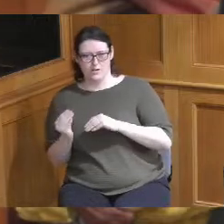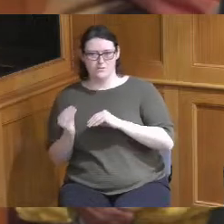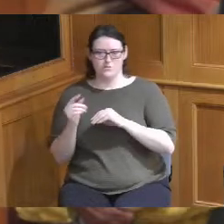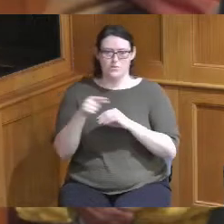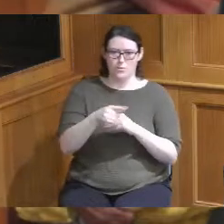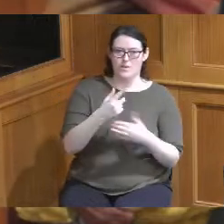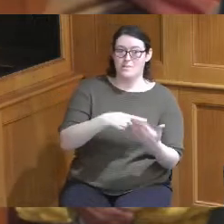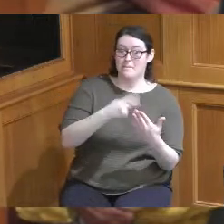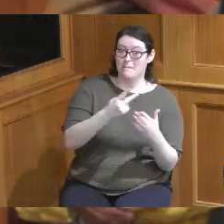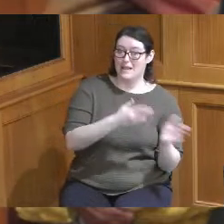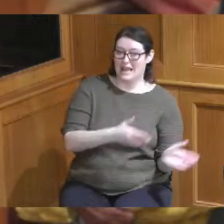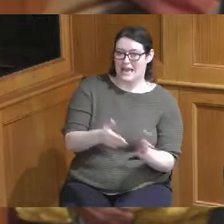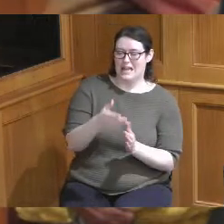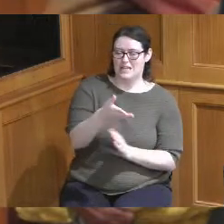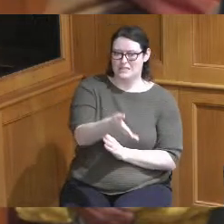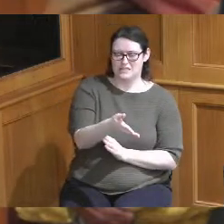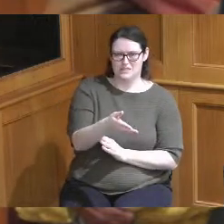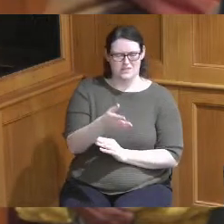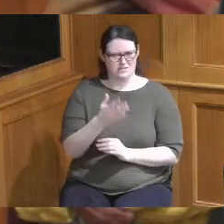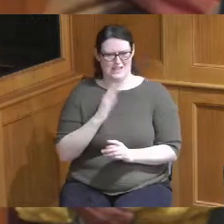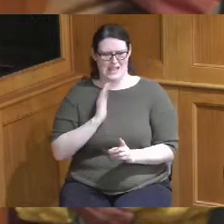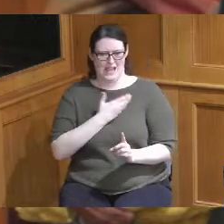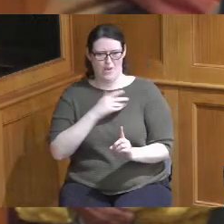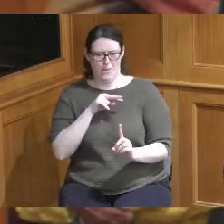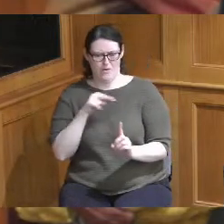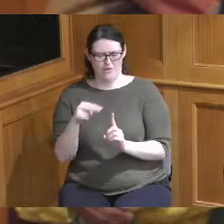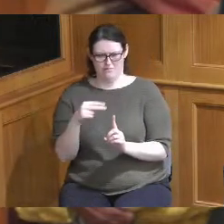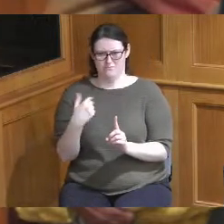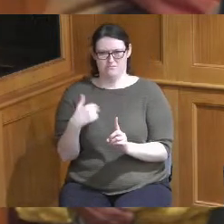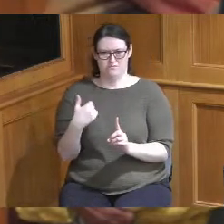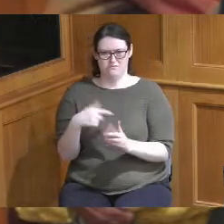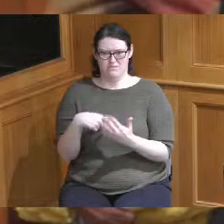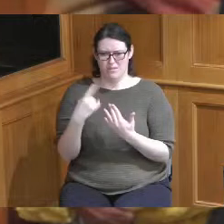what's planned. From our point of view, the project